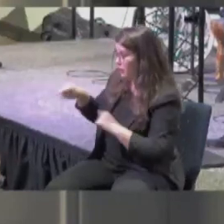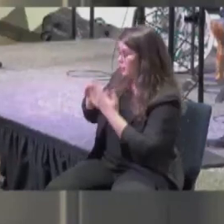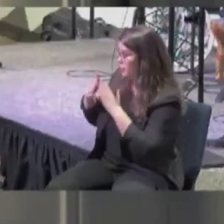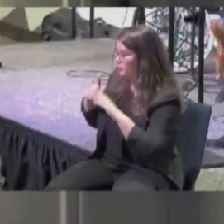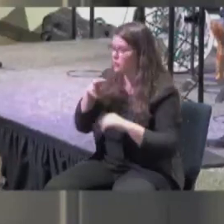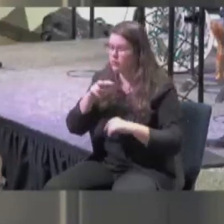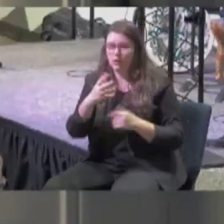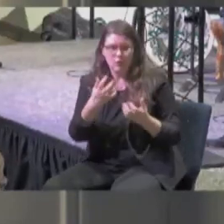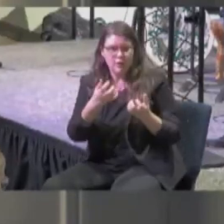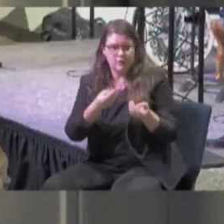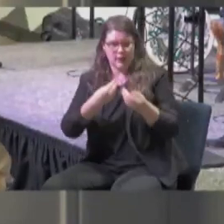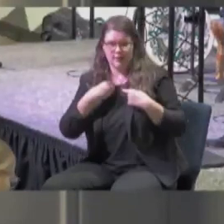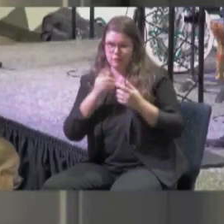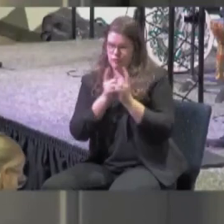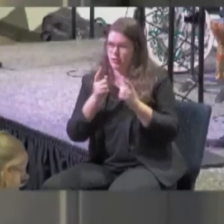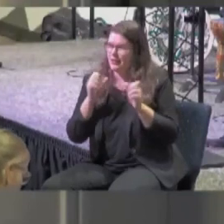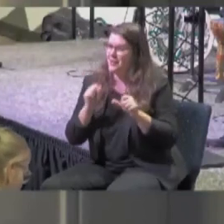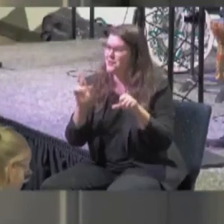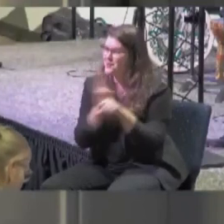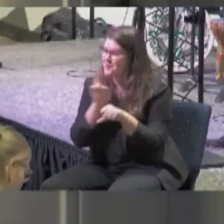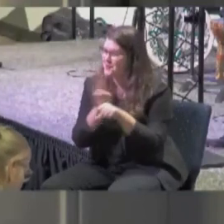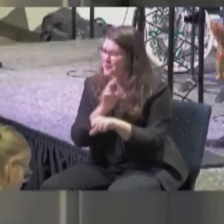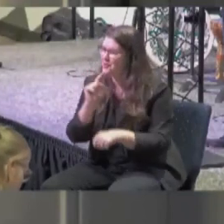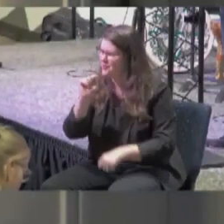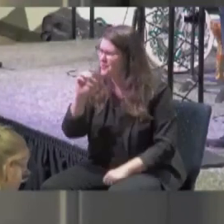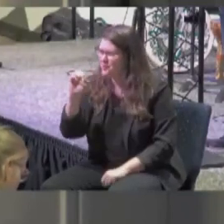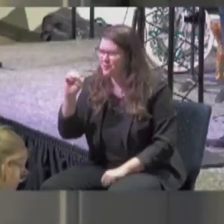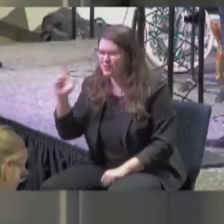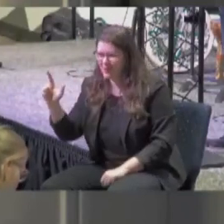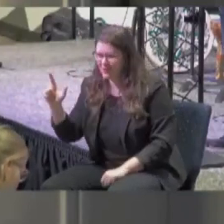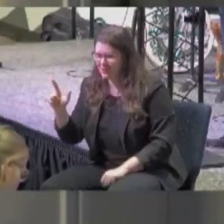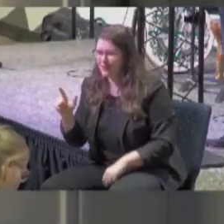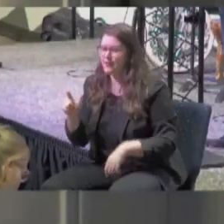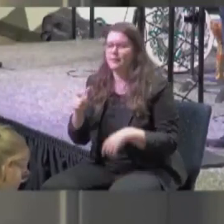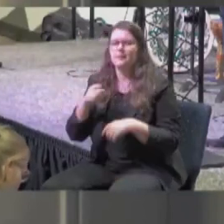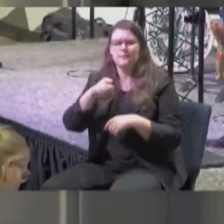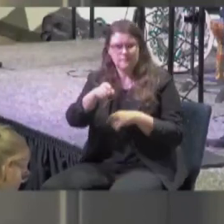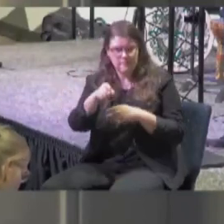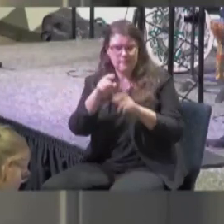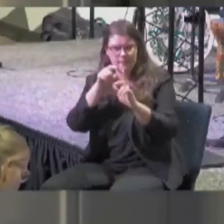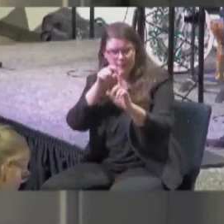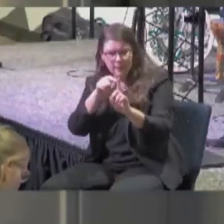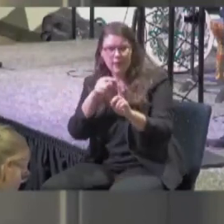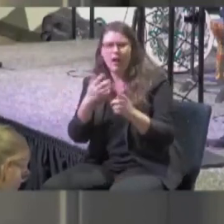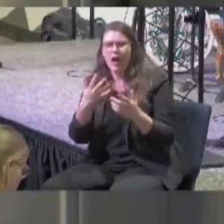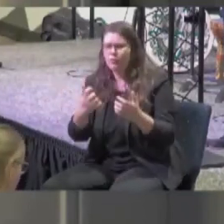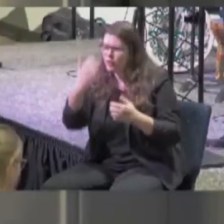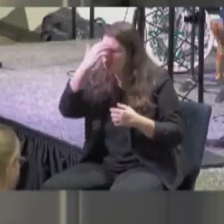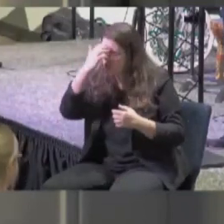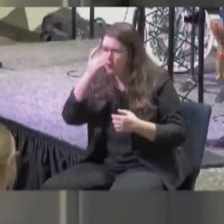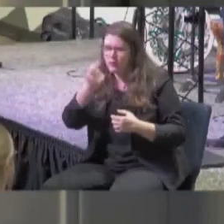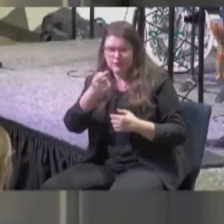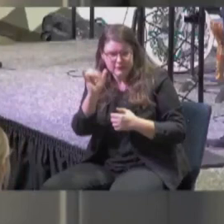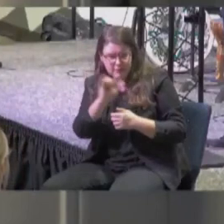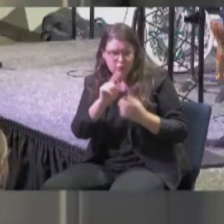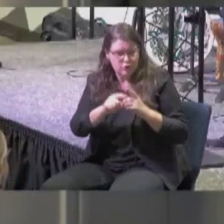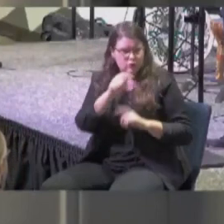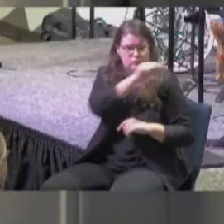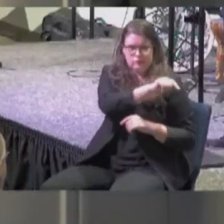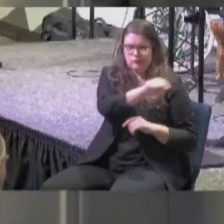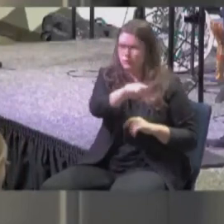instrumental translations for their use, which are somehow like what they know has been used by the church throughout the